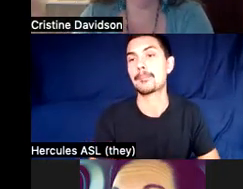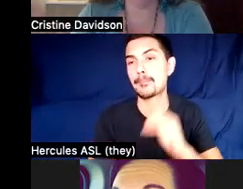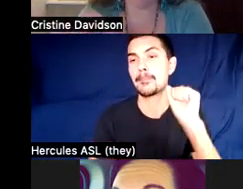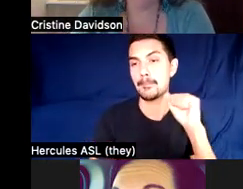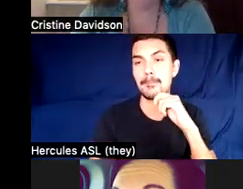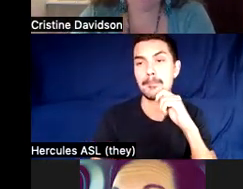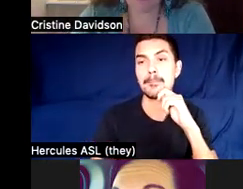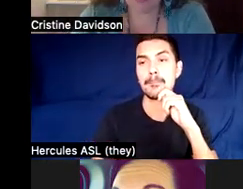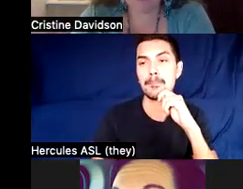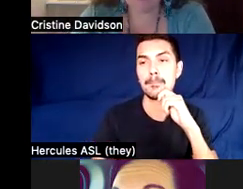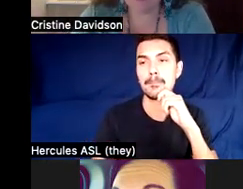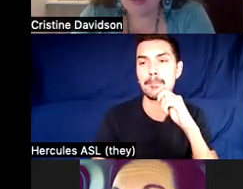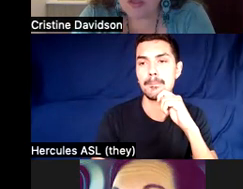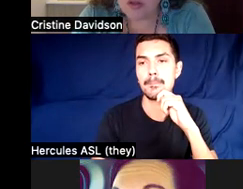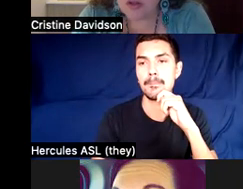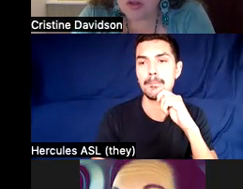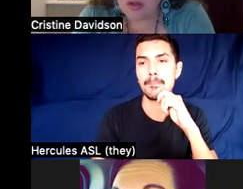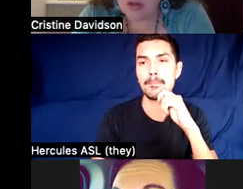on their own. Okay.